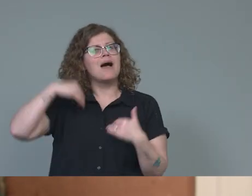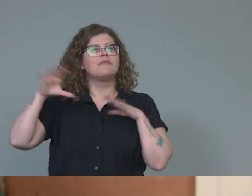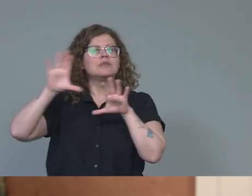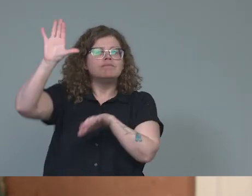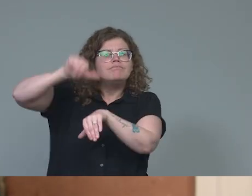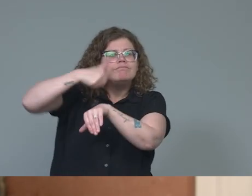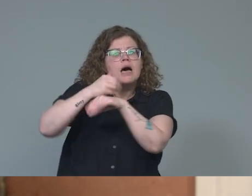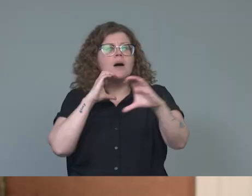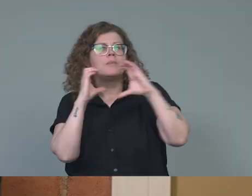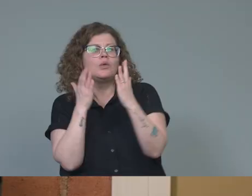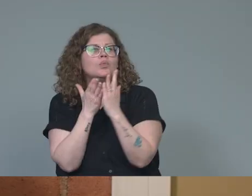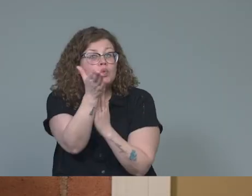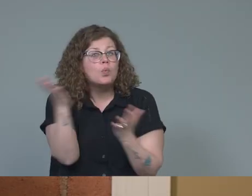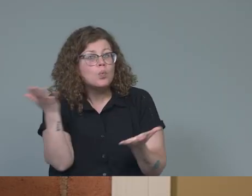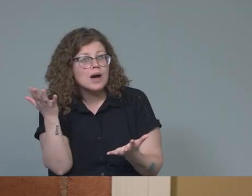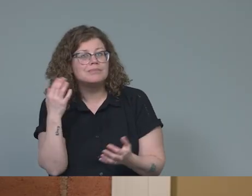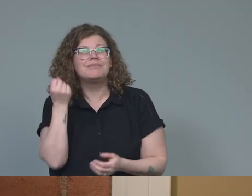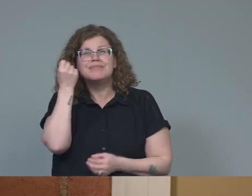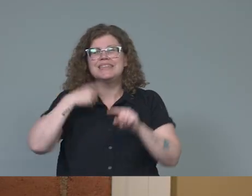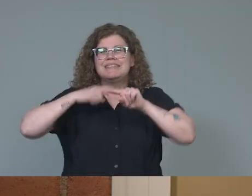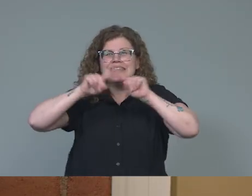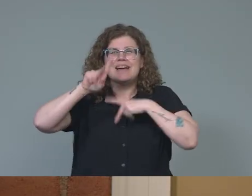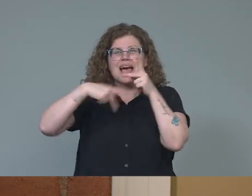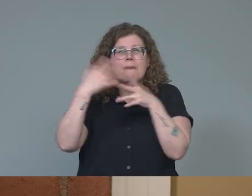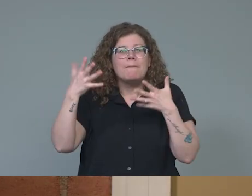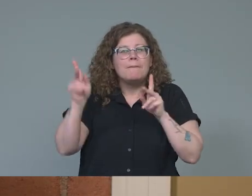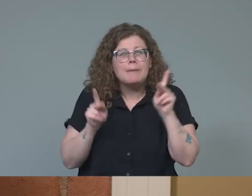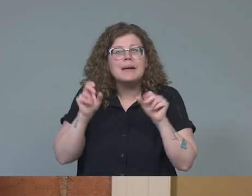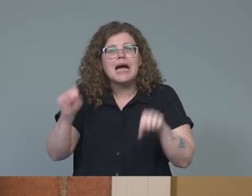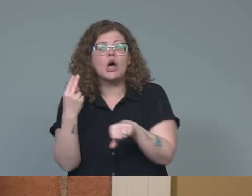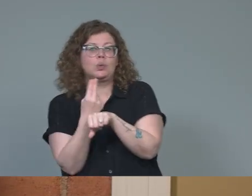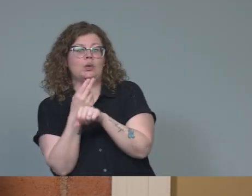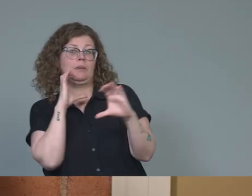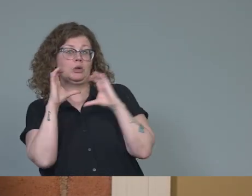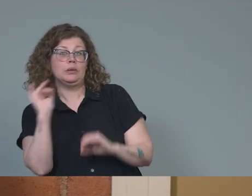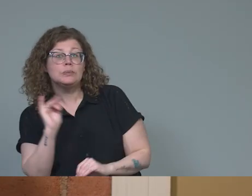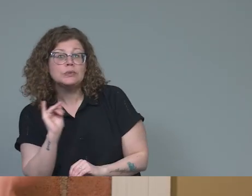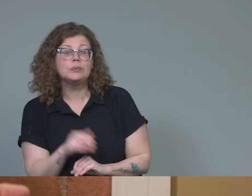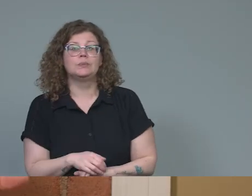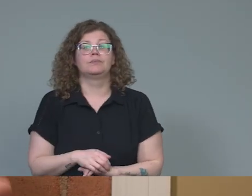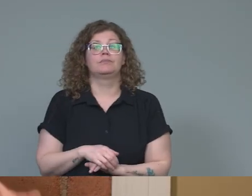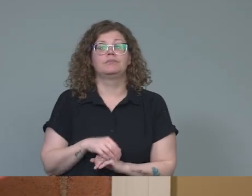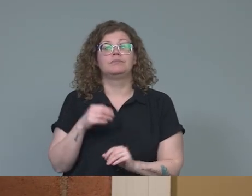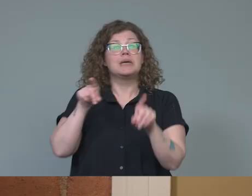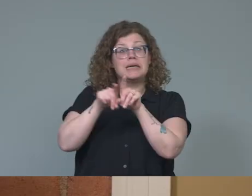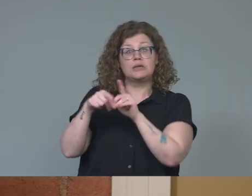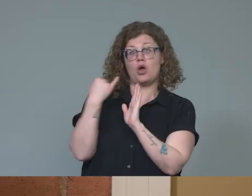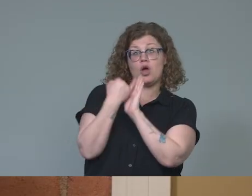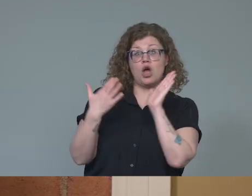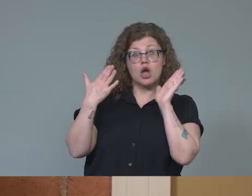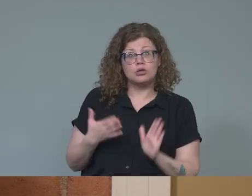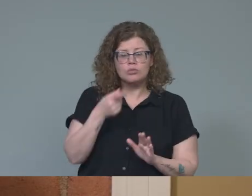have to do their communications their way. But there are other people who can communicate too. So as an artist, you're also allowed to communicate about